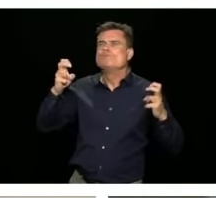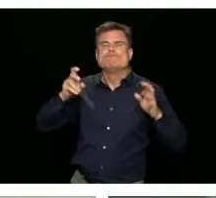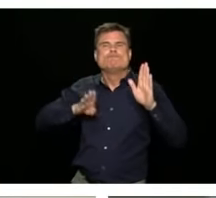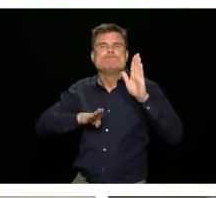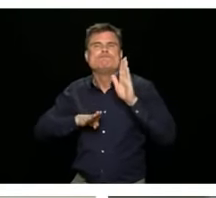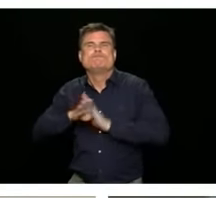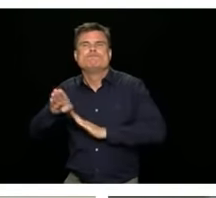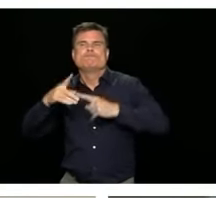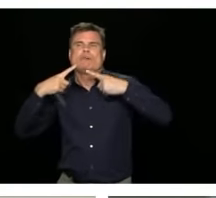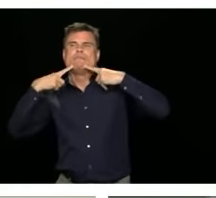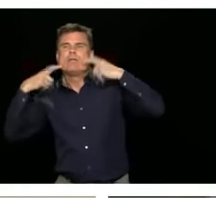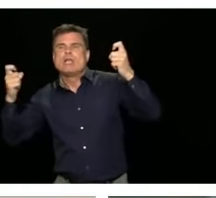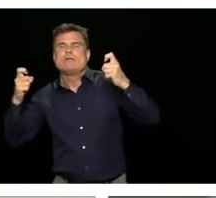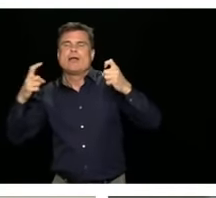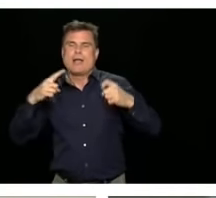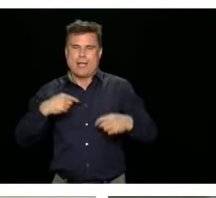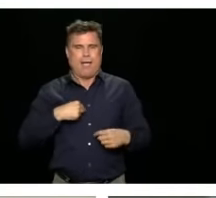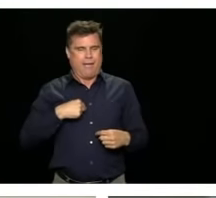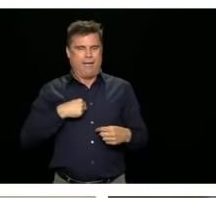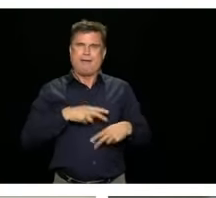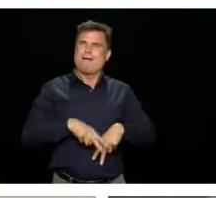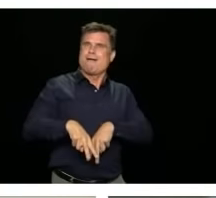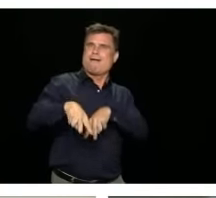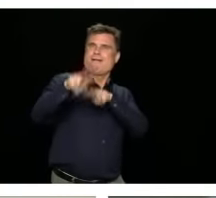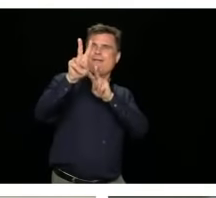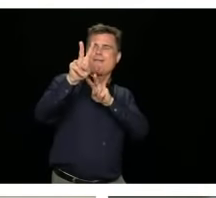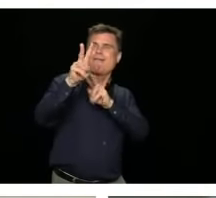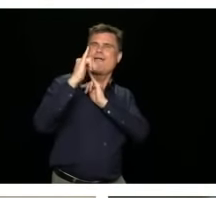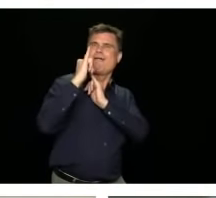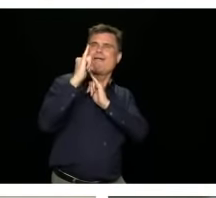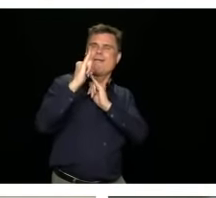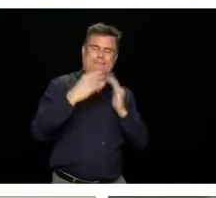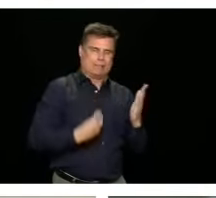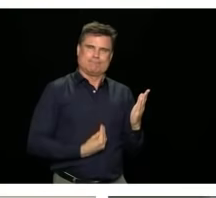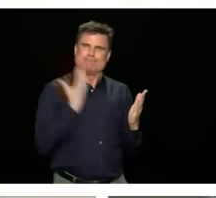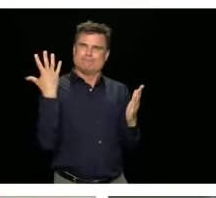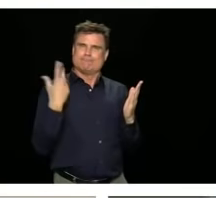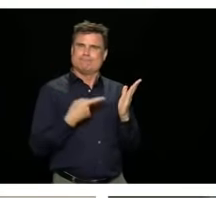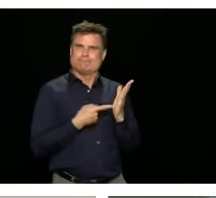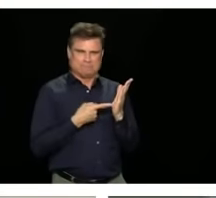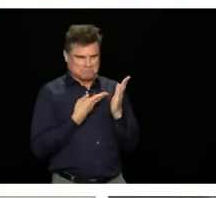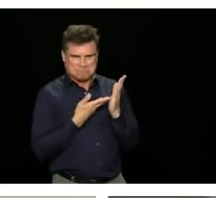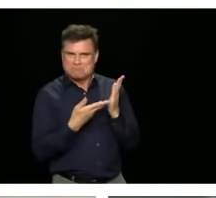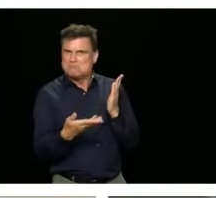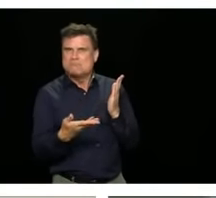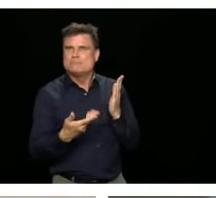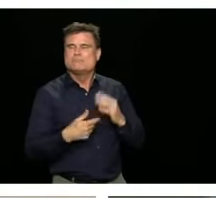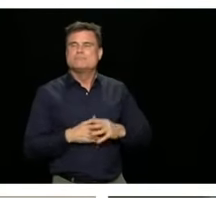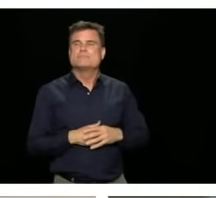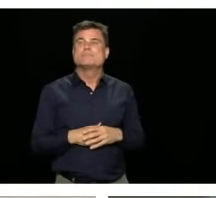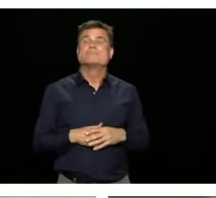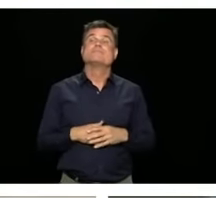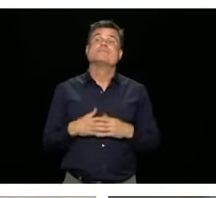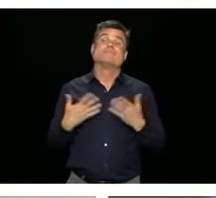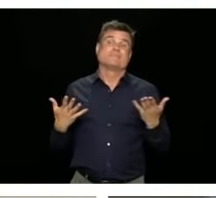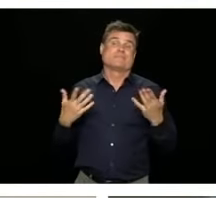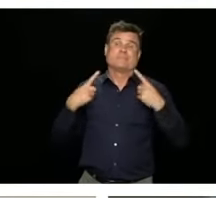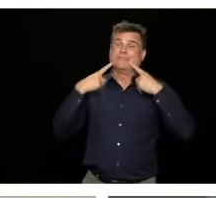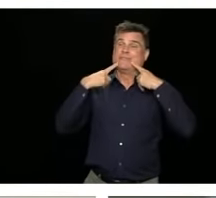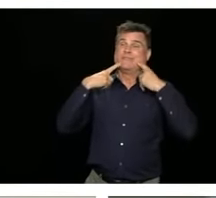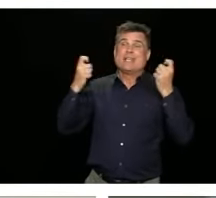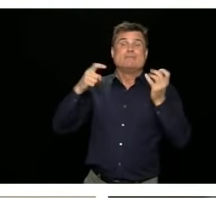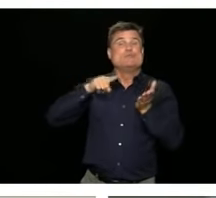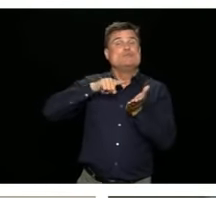the researcher asks a very simple question: who do you think is more intelligent? Who do you think is